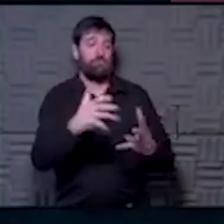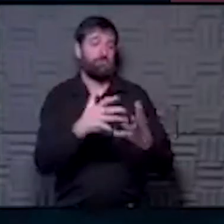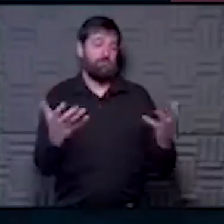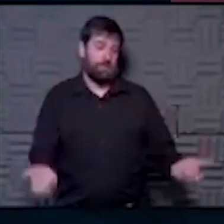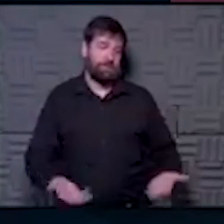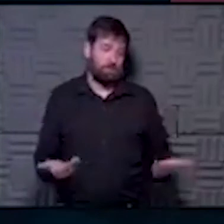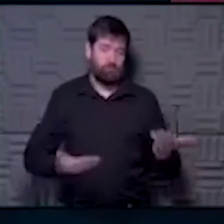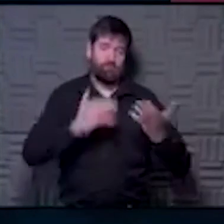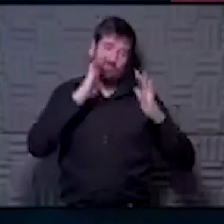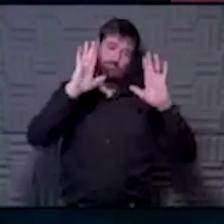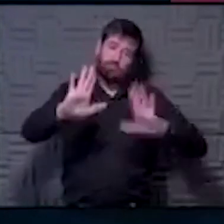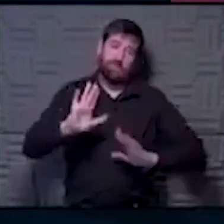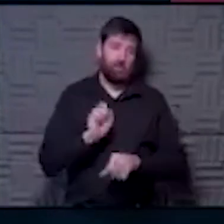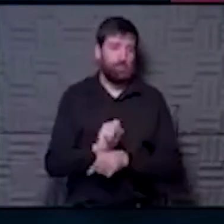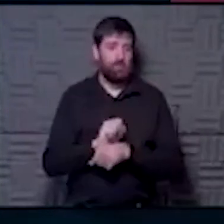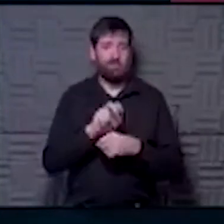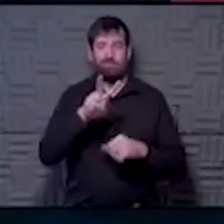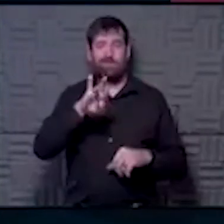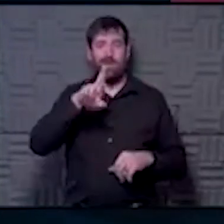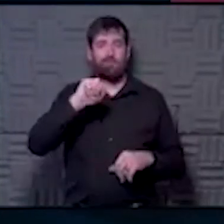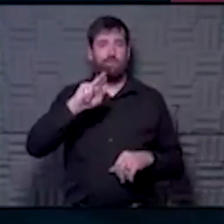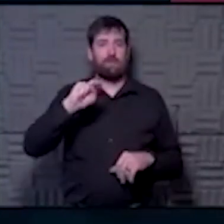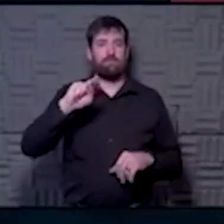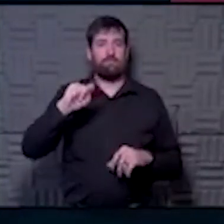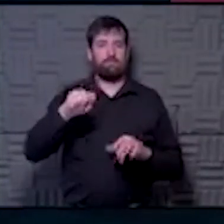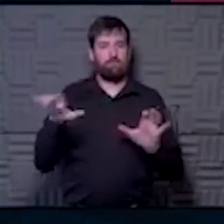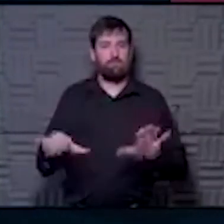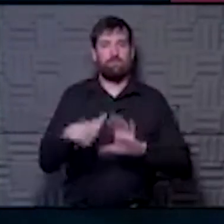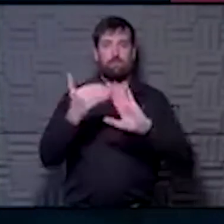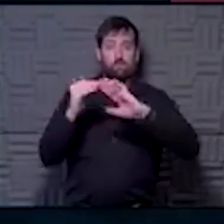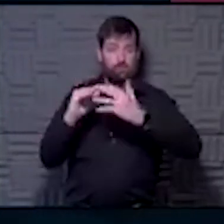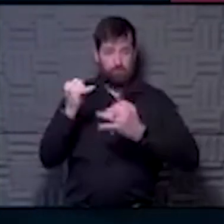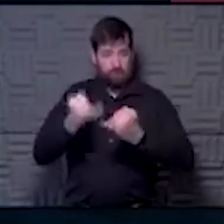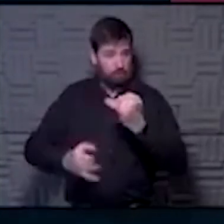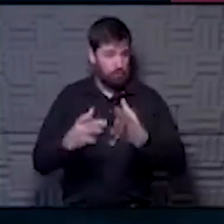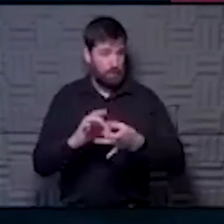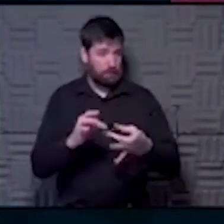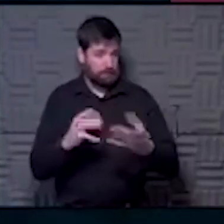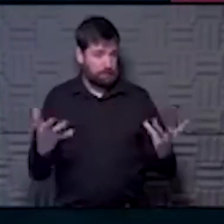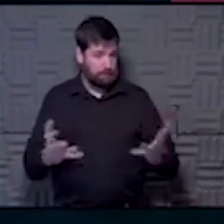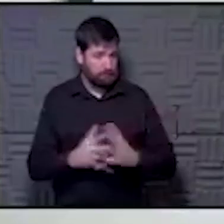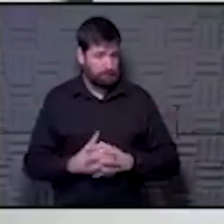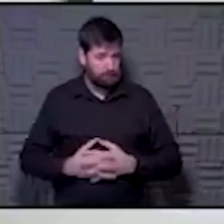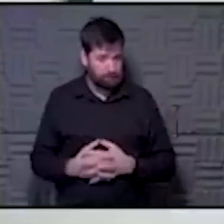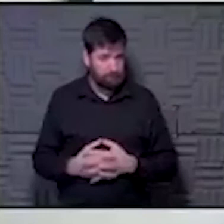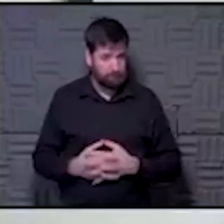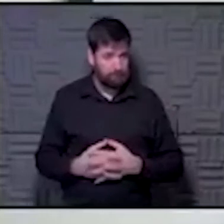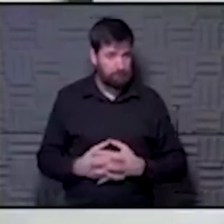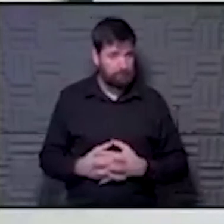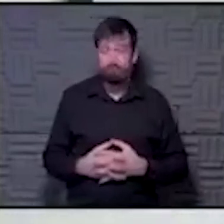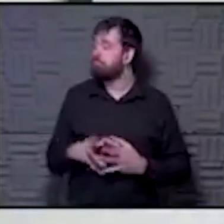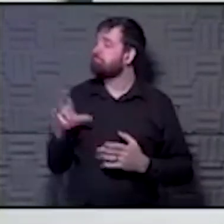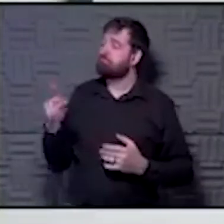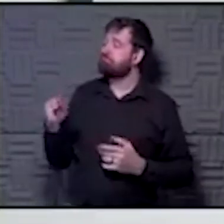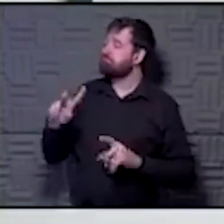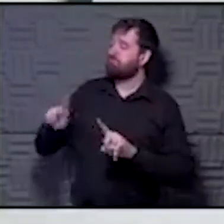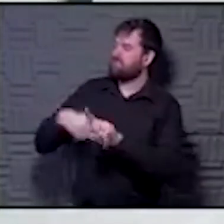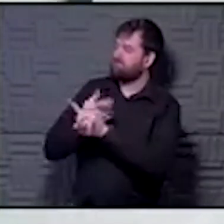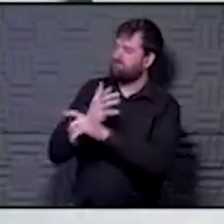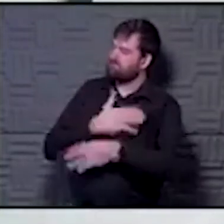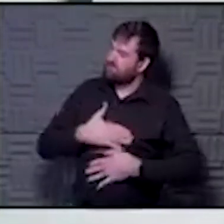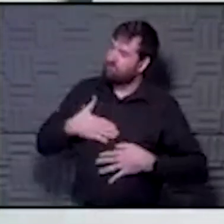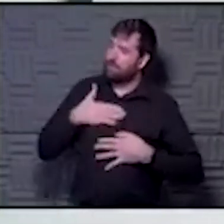for the great work that Vibrant does in our community. Final thoughts today. No, I just appreciate